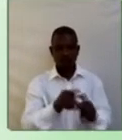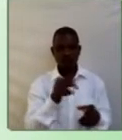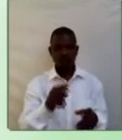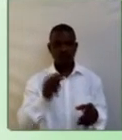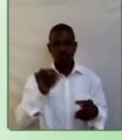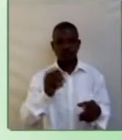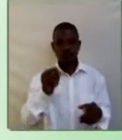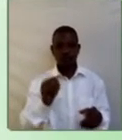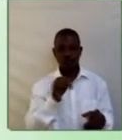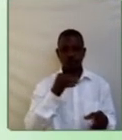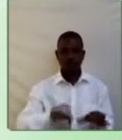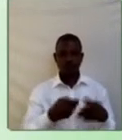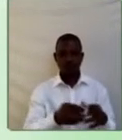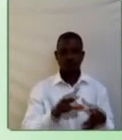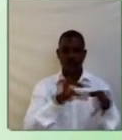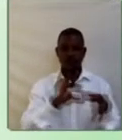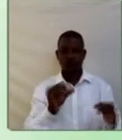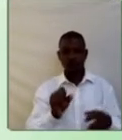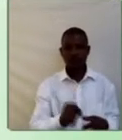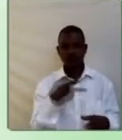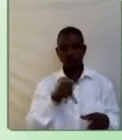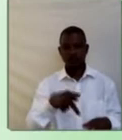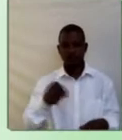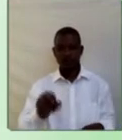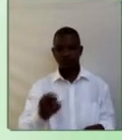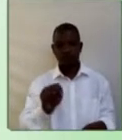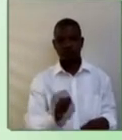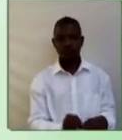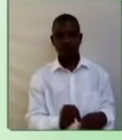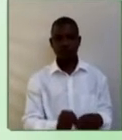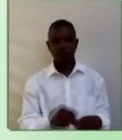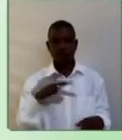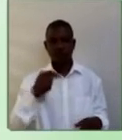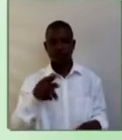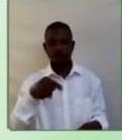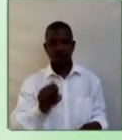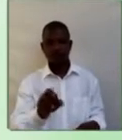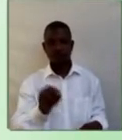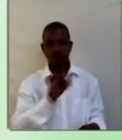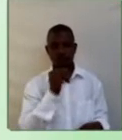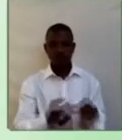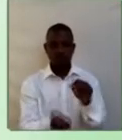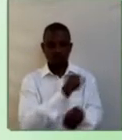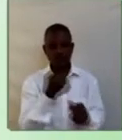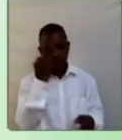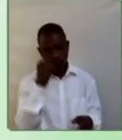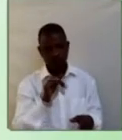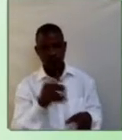nouns in given sentences. The pronoun. The pronoun substitutes for the